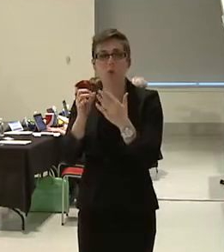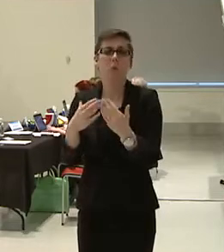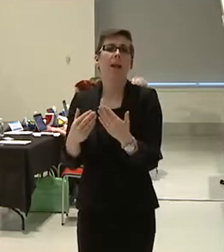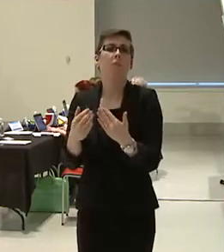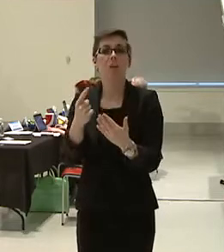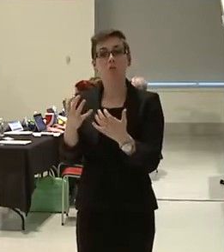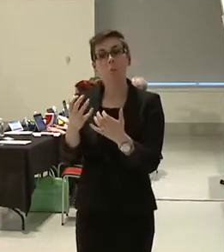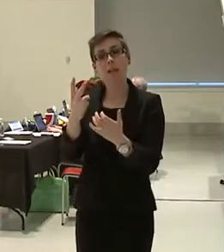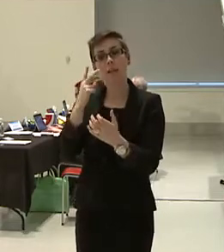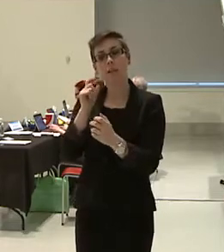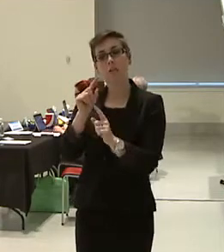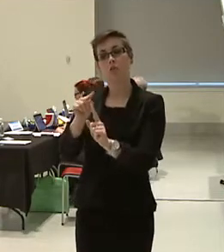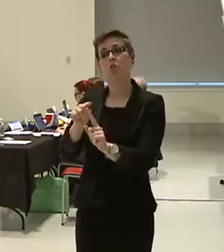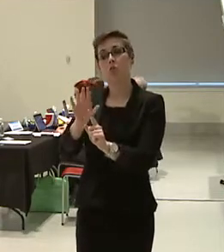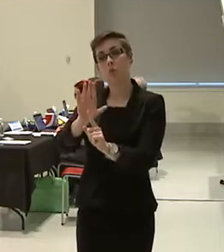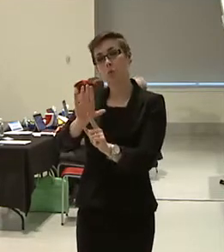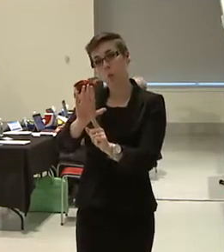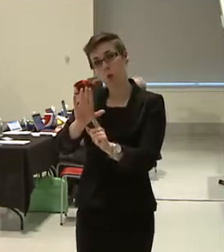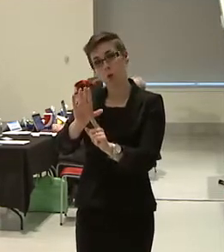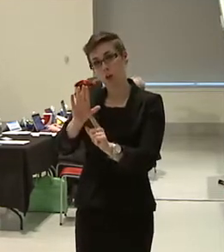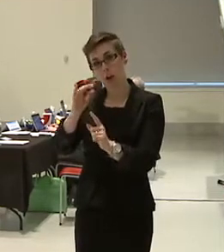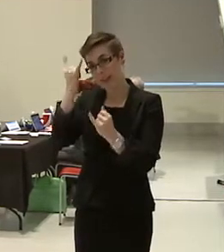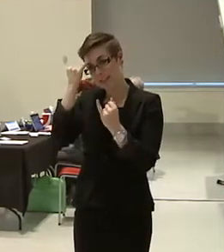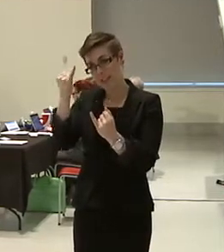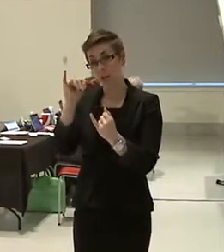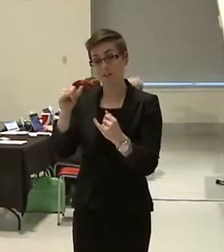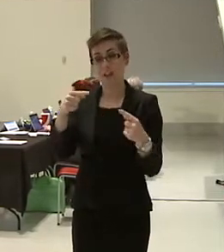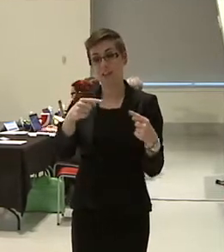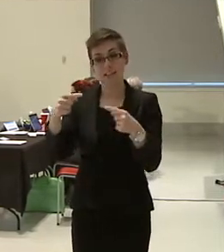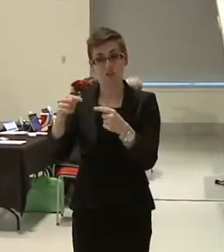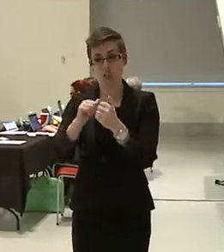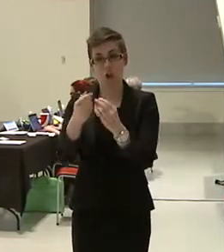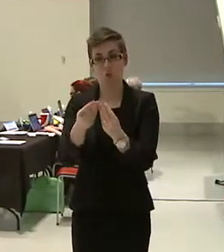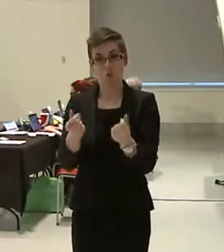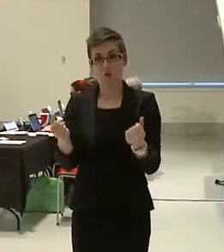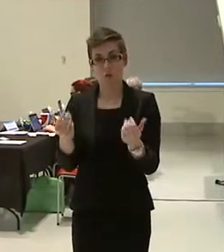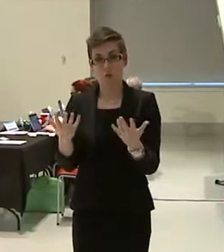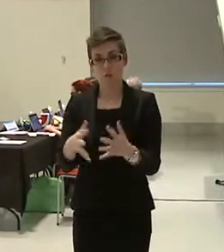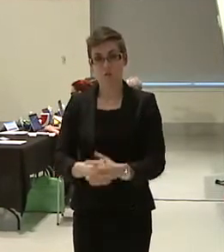in hearing how you resolve that tension as you make these calls for open data.